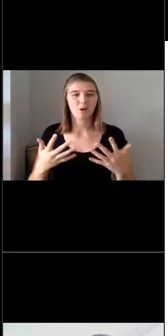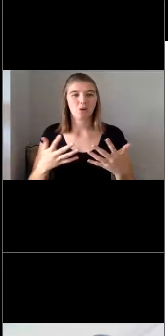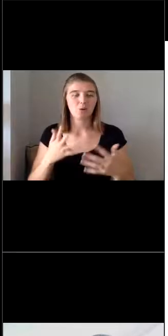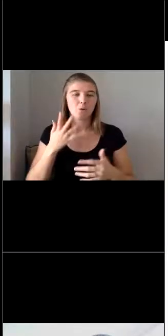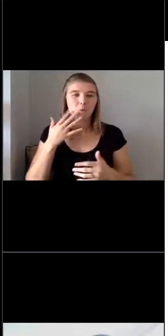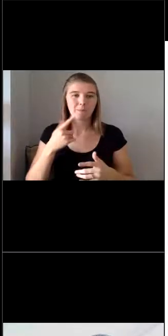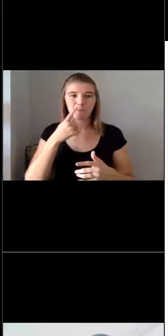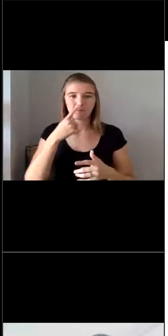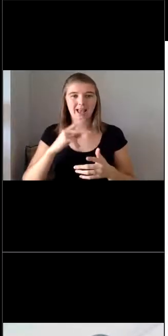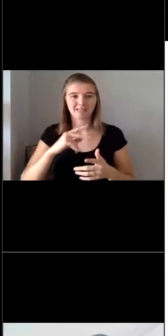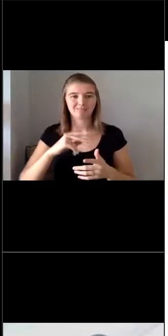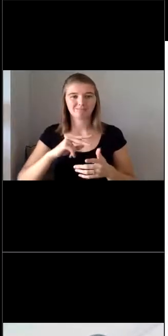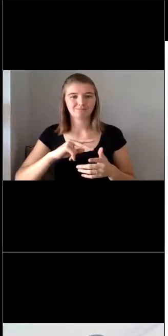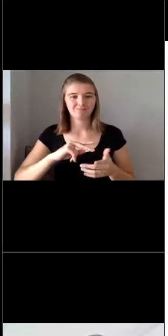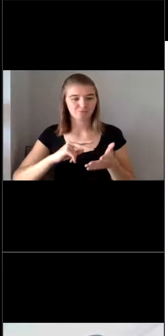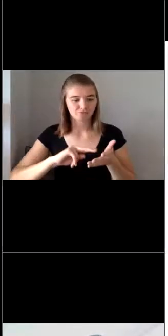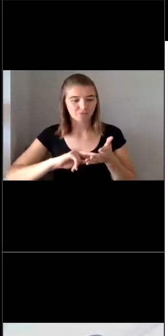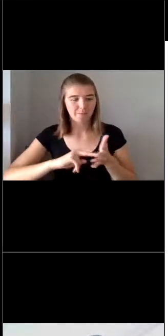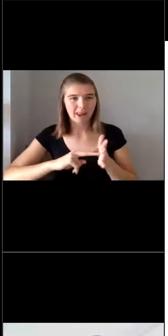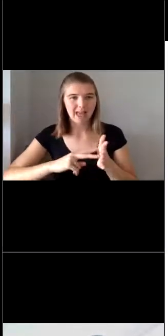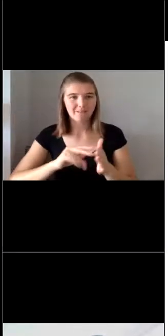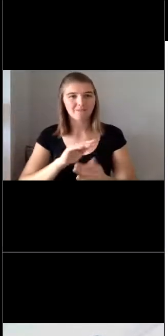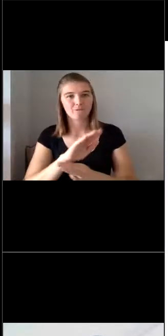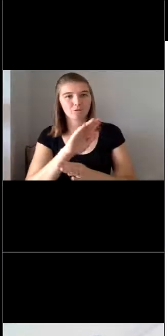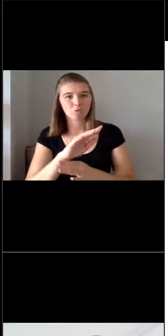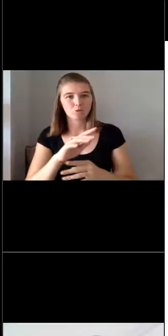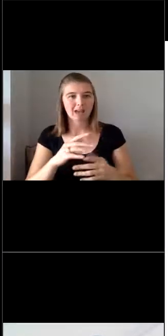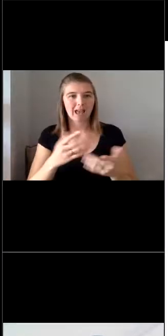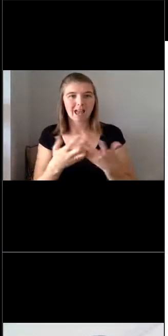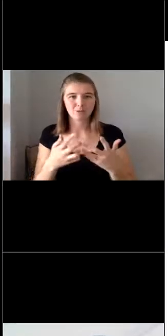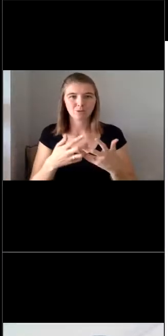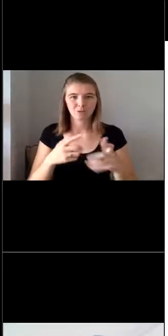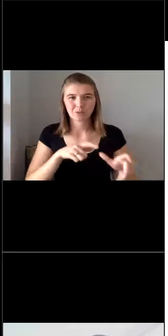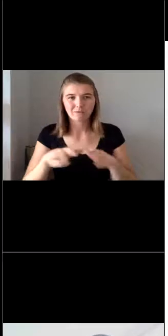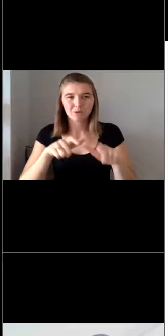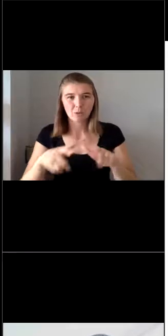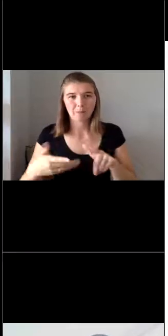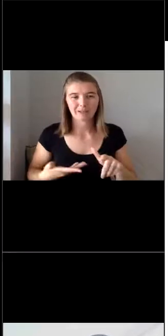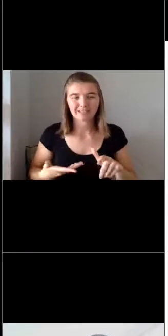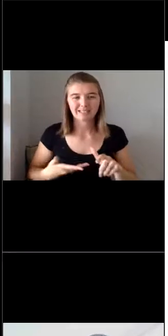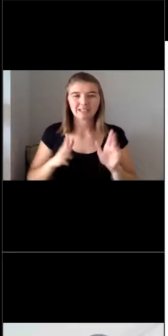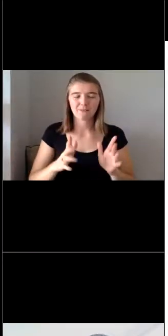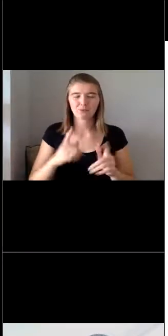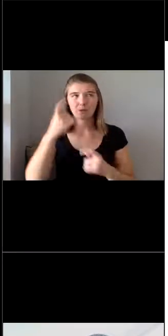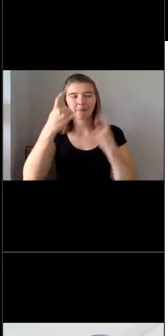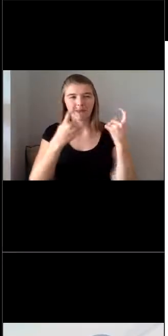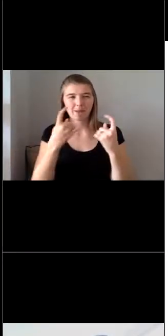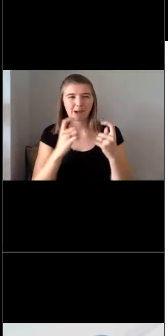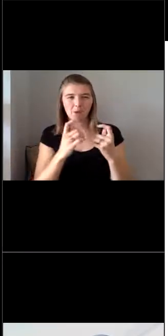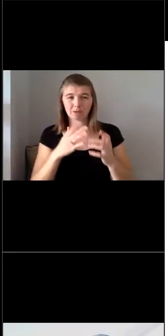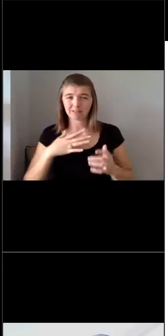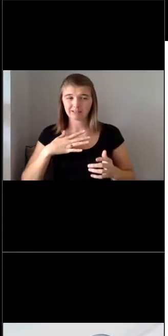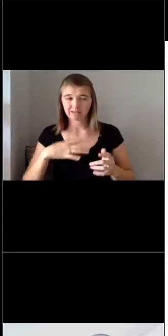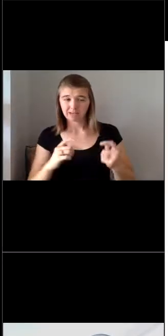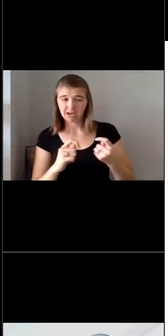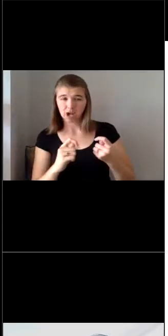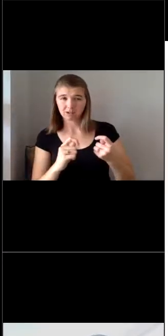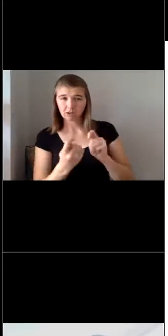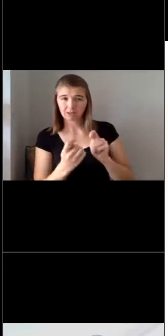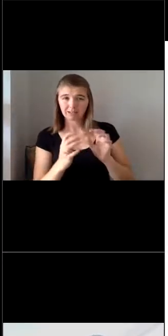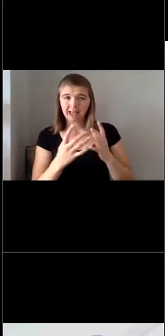business continuity plans, we really needed to think about any adjustments that we needed to make. It's also